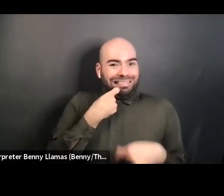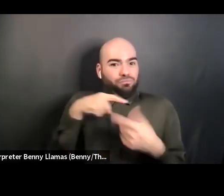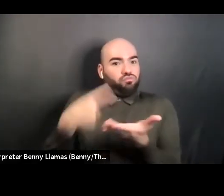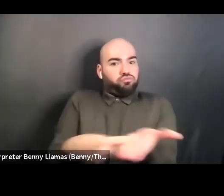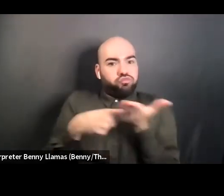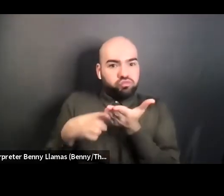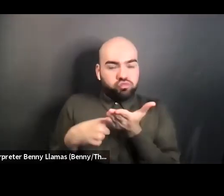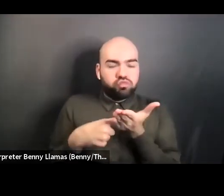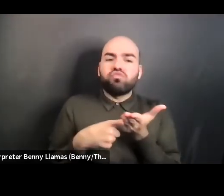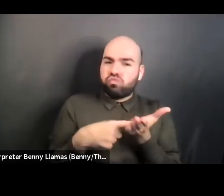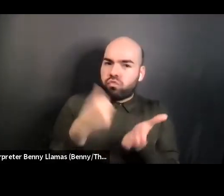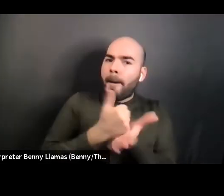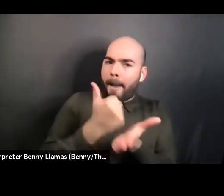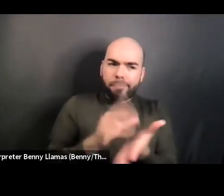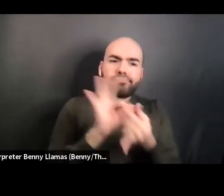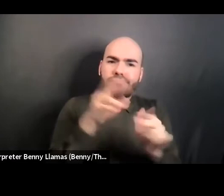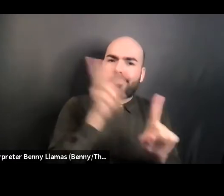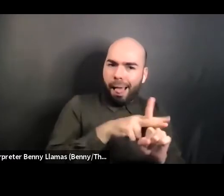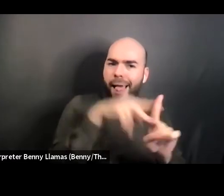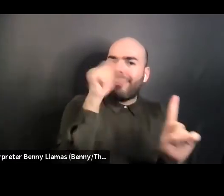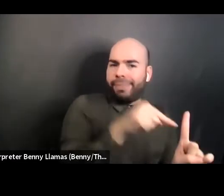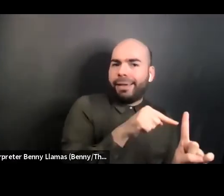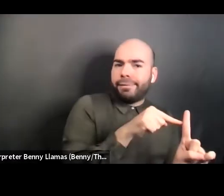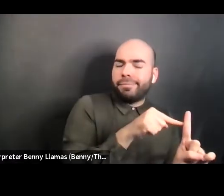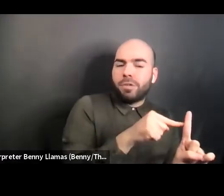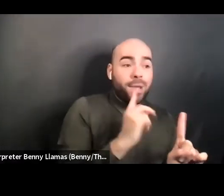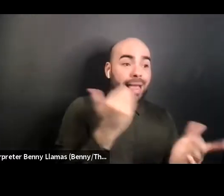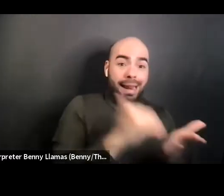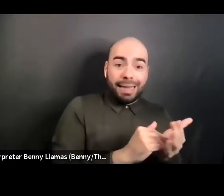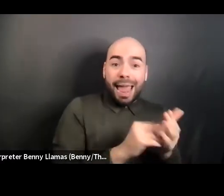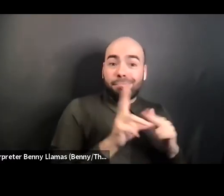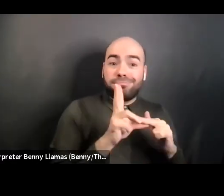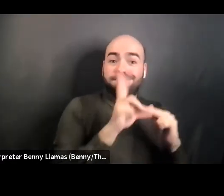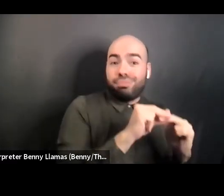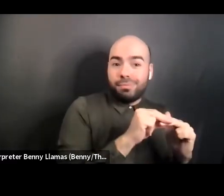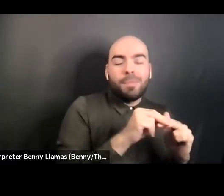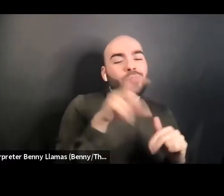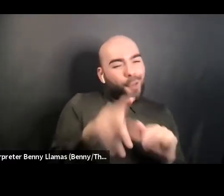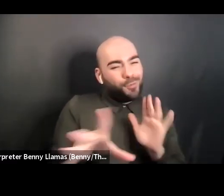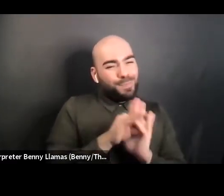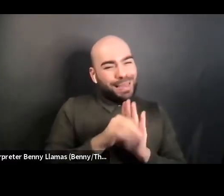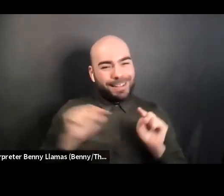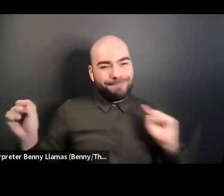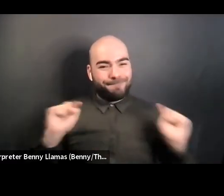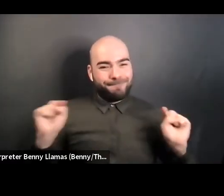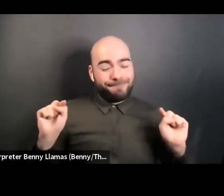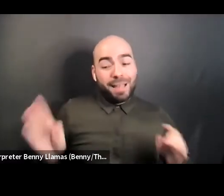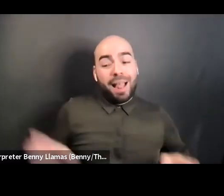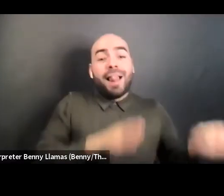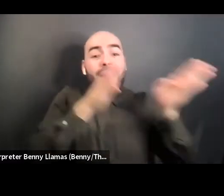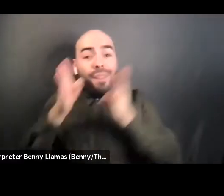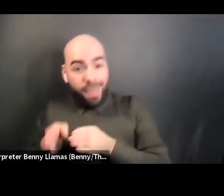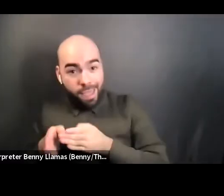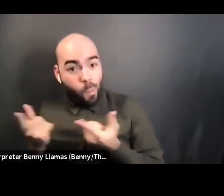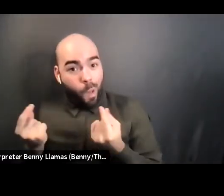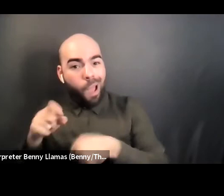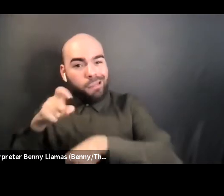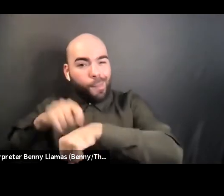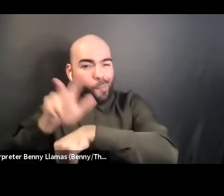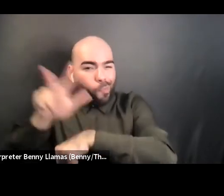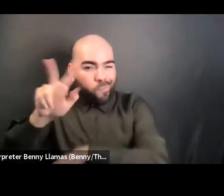be able to pick up on in that space, but you do have to choose. The other session happening at